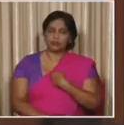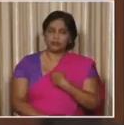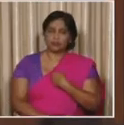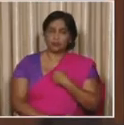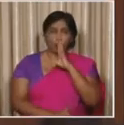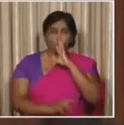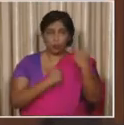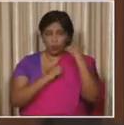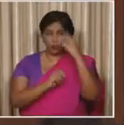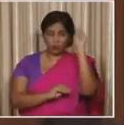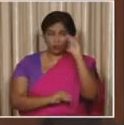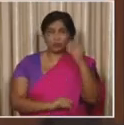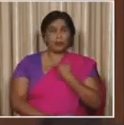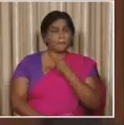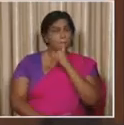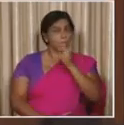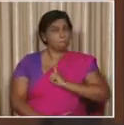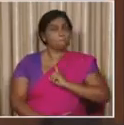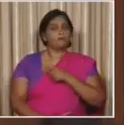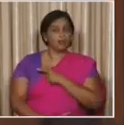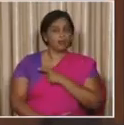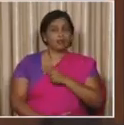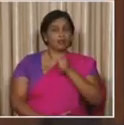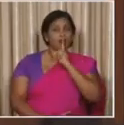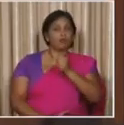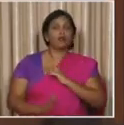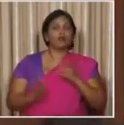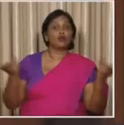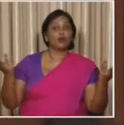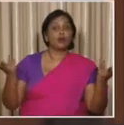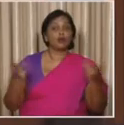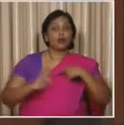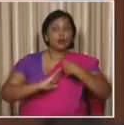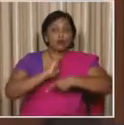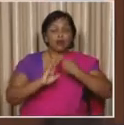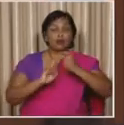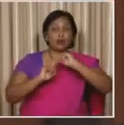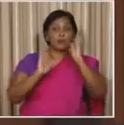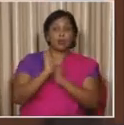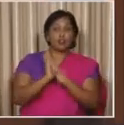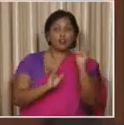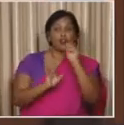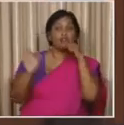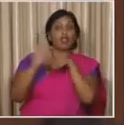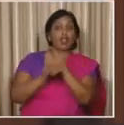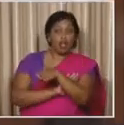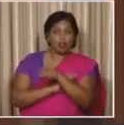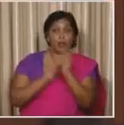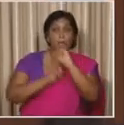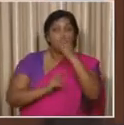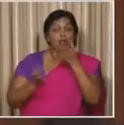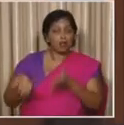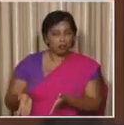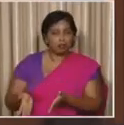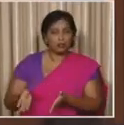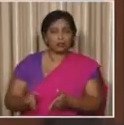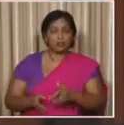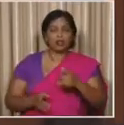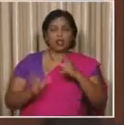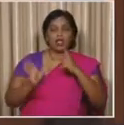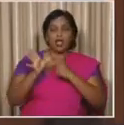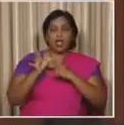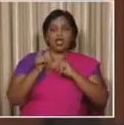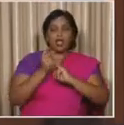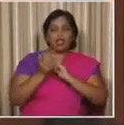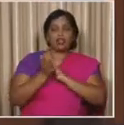dime mawa mata tarjane kara tarjane karanne kohida me rate agamathumage karyalaya athule parliamentuwe mekata ashoka